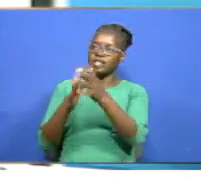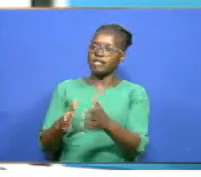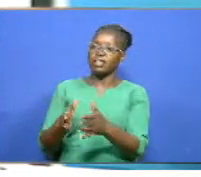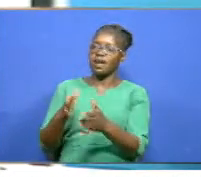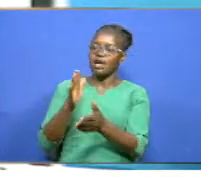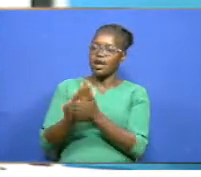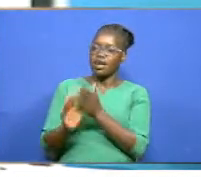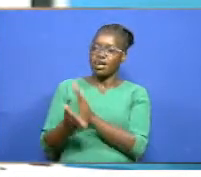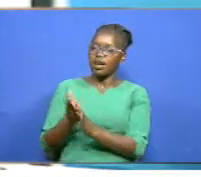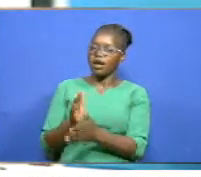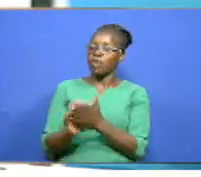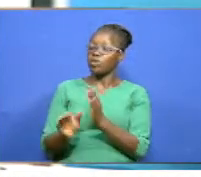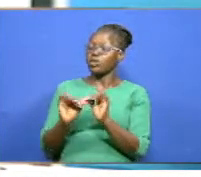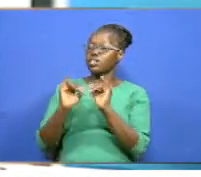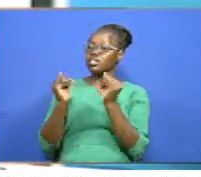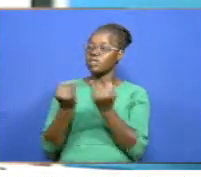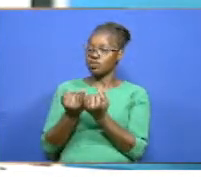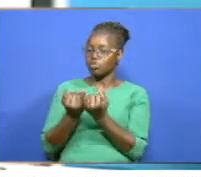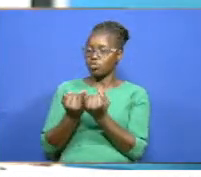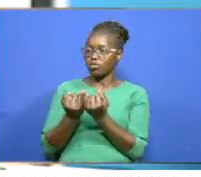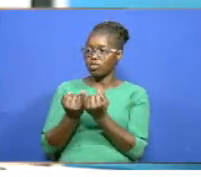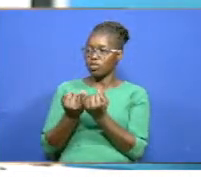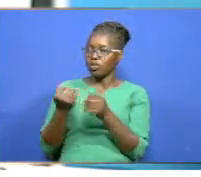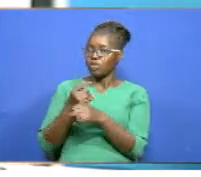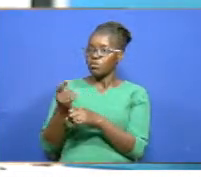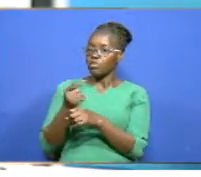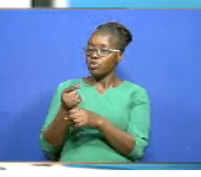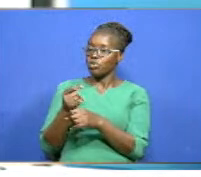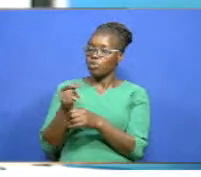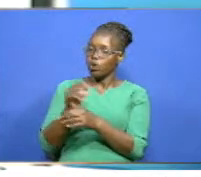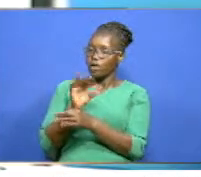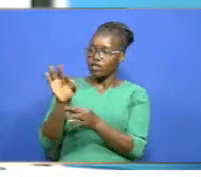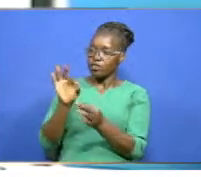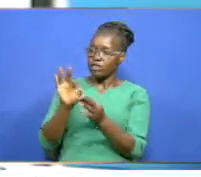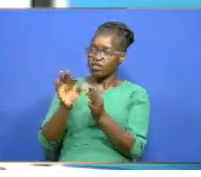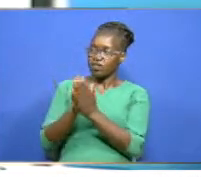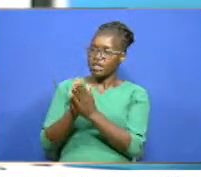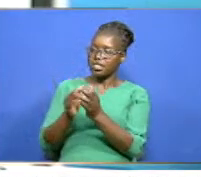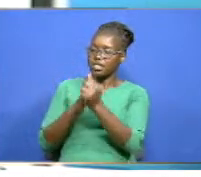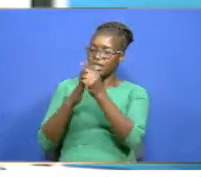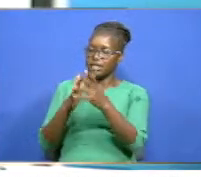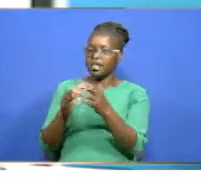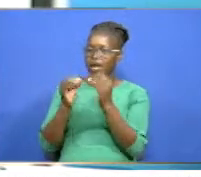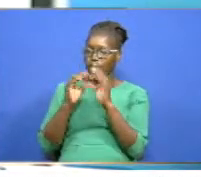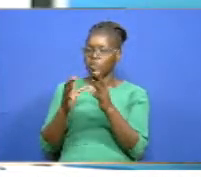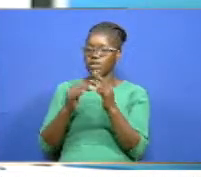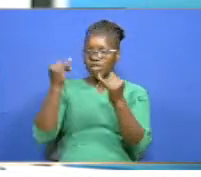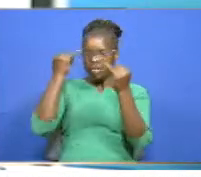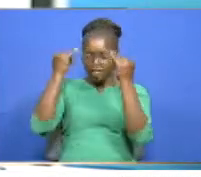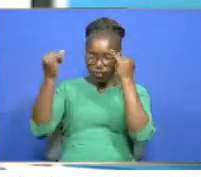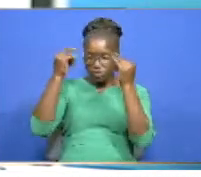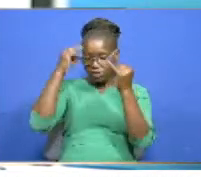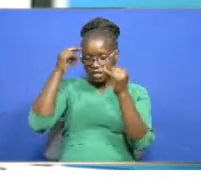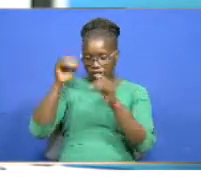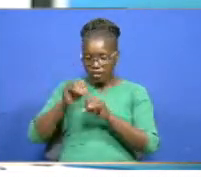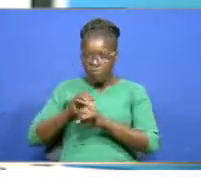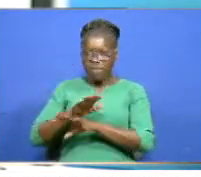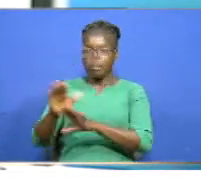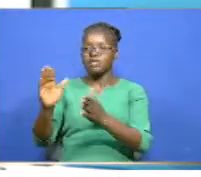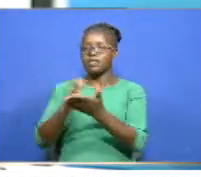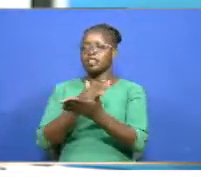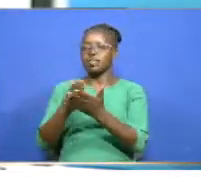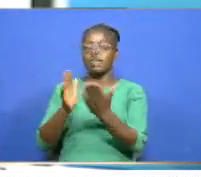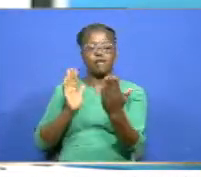The framework or the institutions that will make you effective as a leader. So that innovative thinking and a multi-sectoral approach needs to